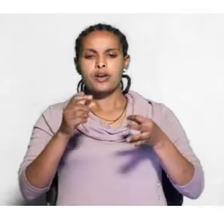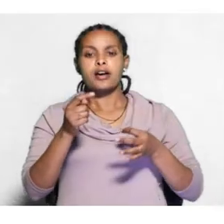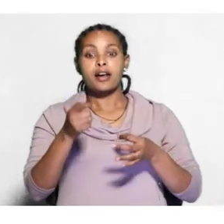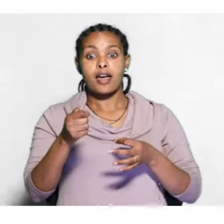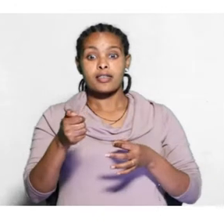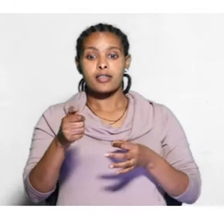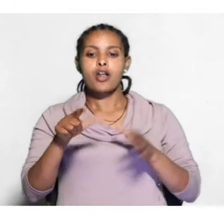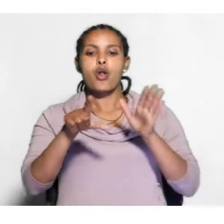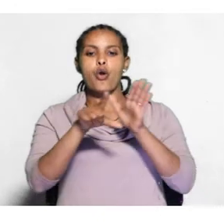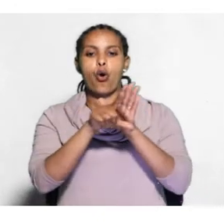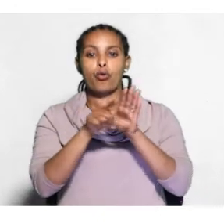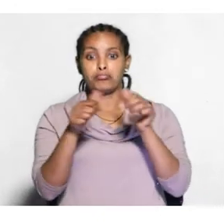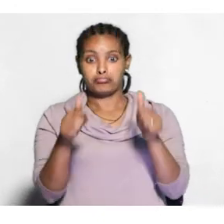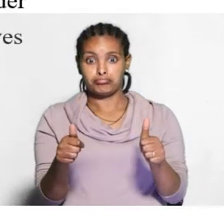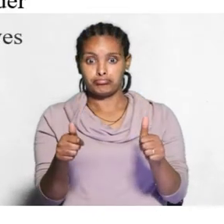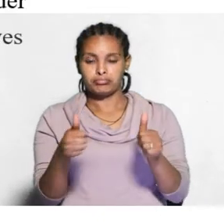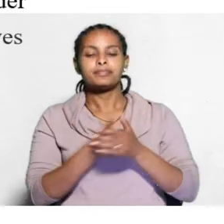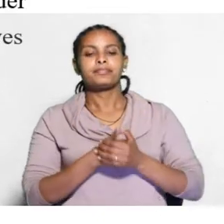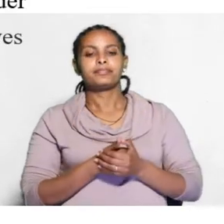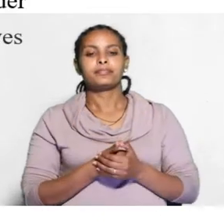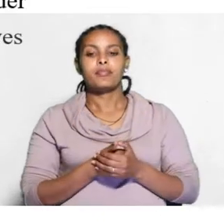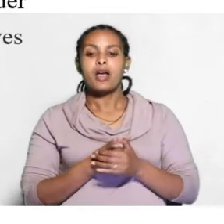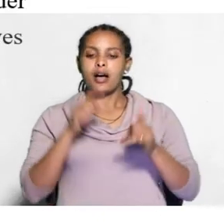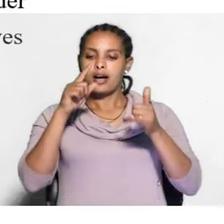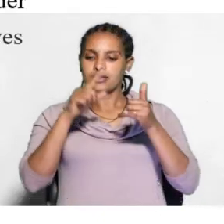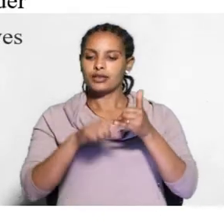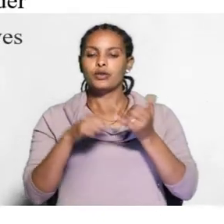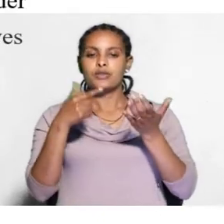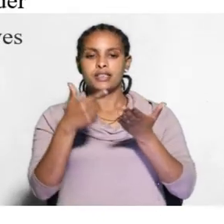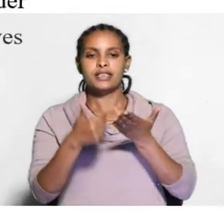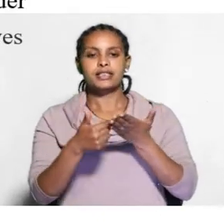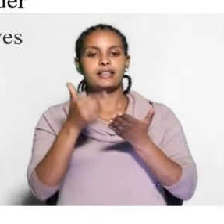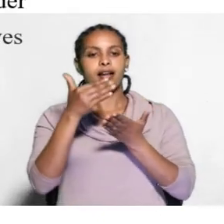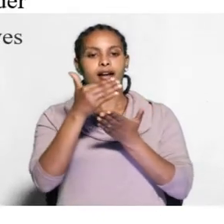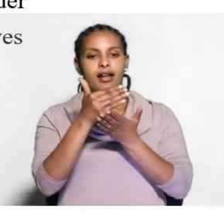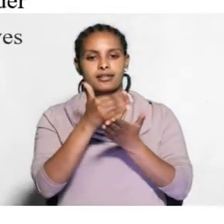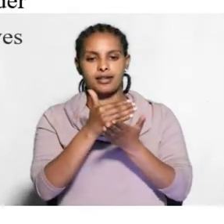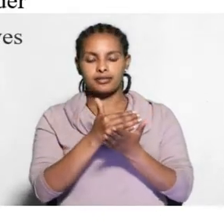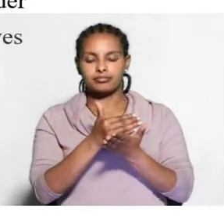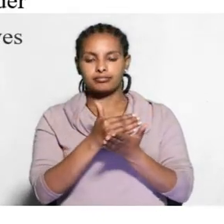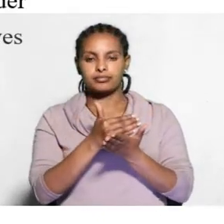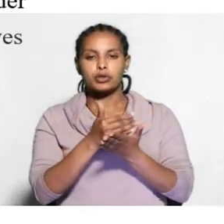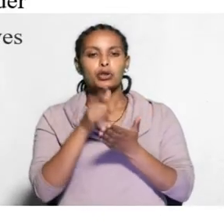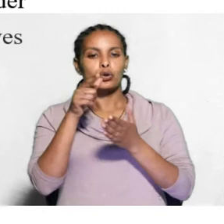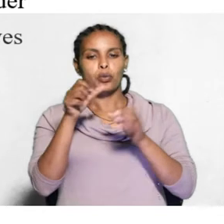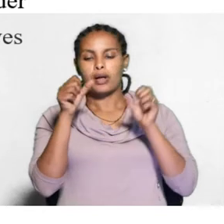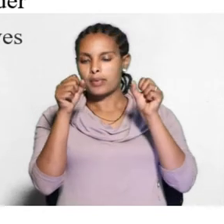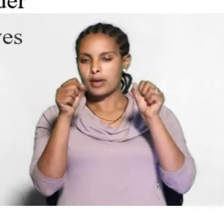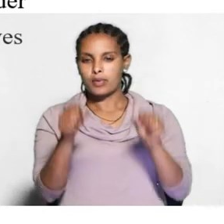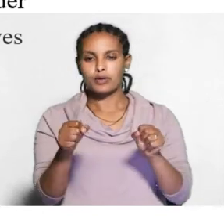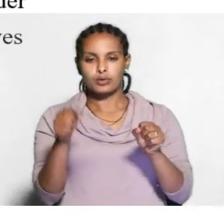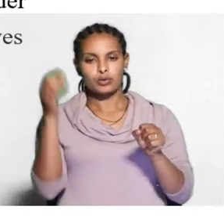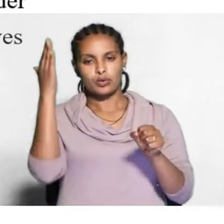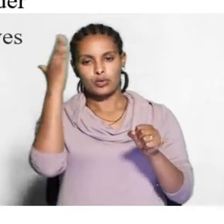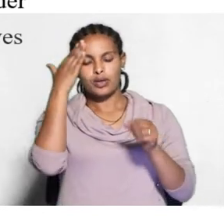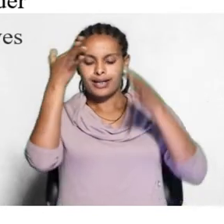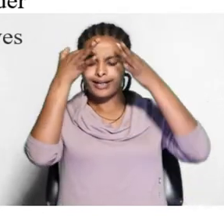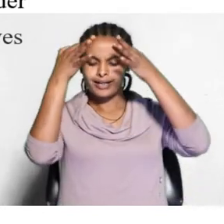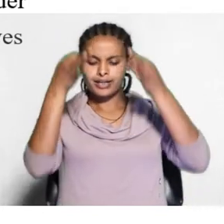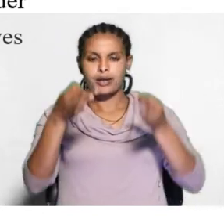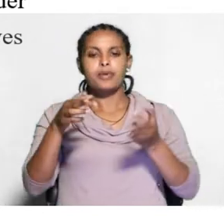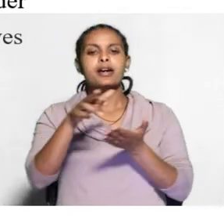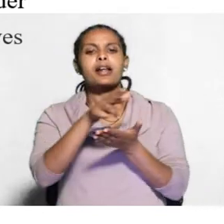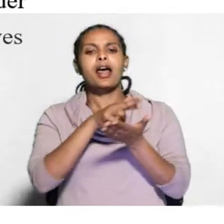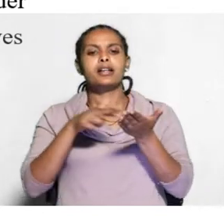red law at the end of this lesson you will be able to determine